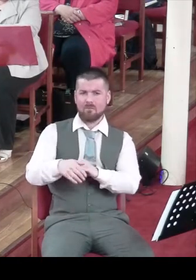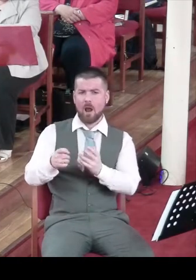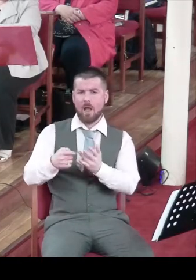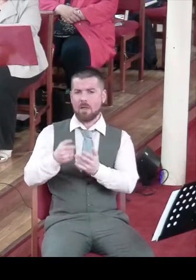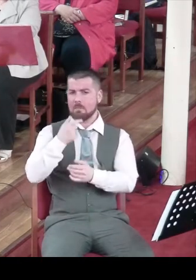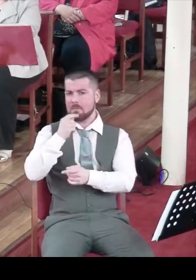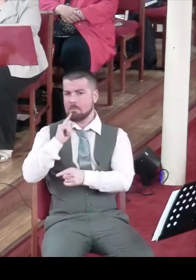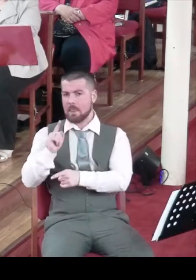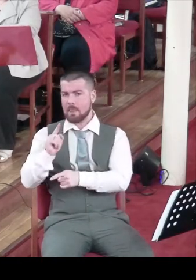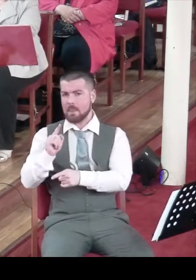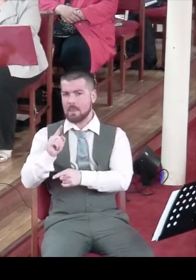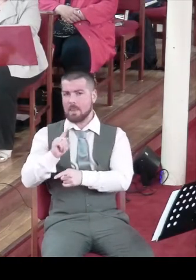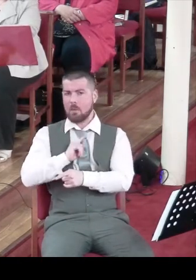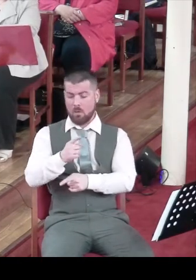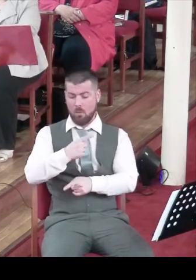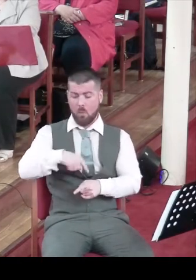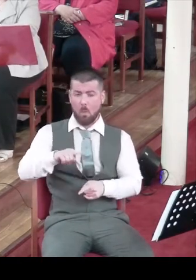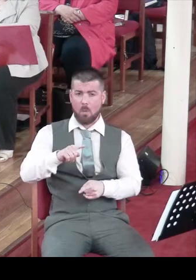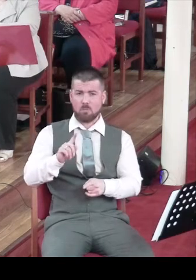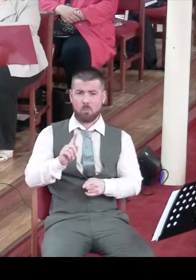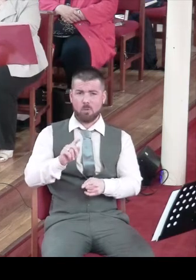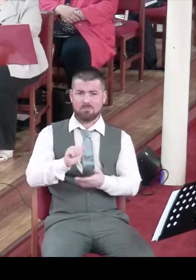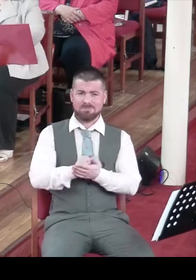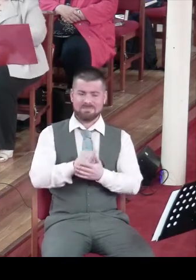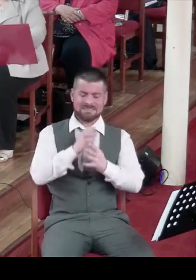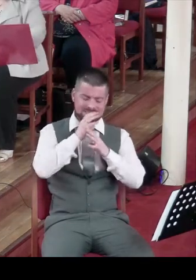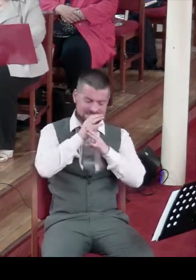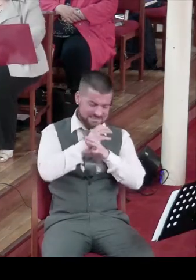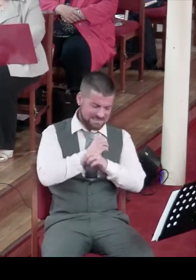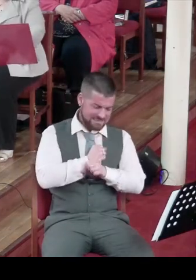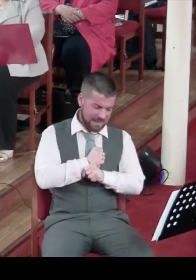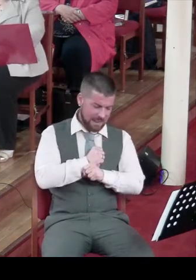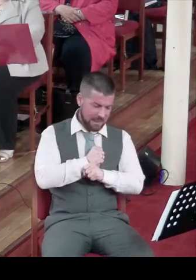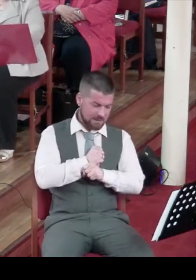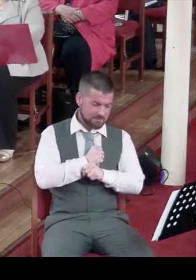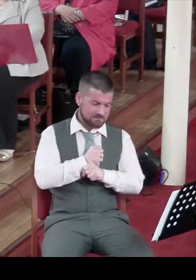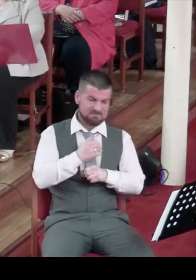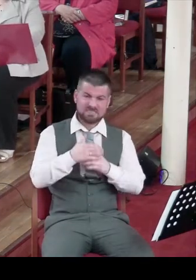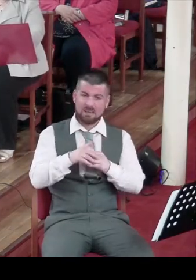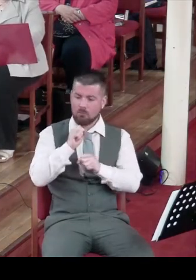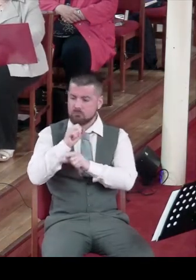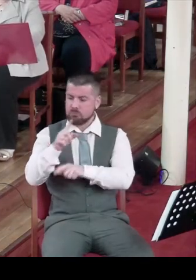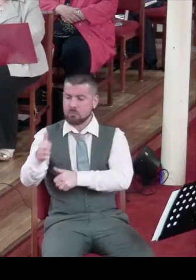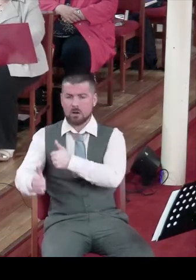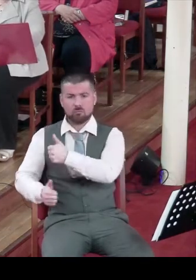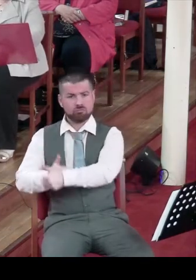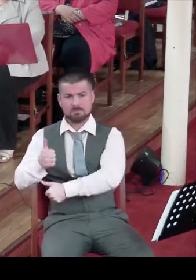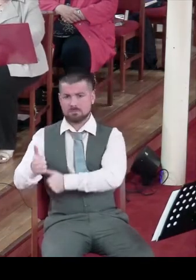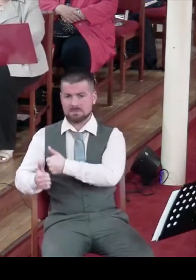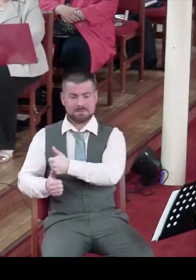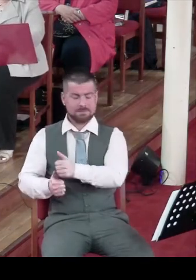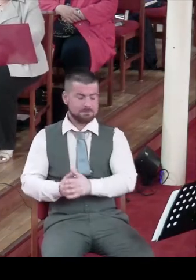So often we remain silent rather than speaking words of encouragement.